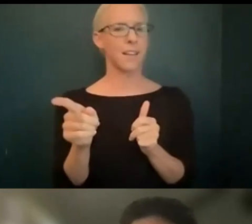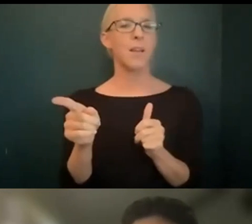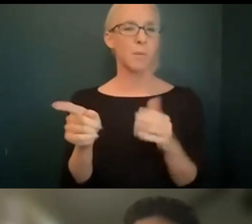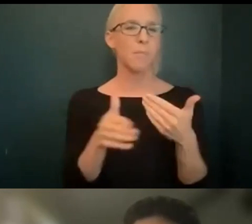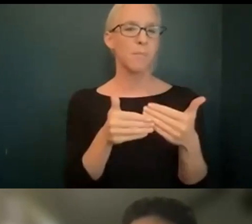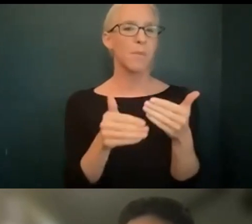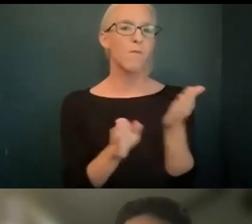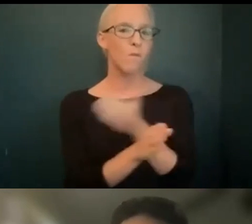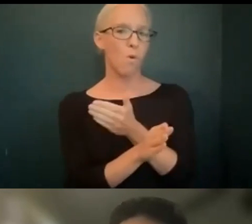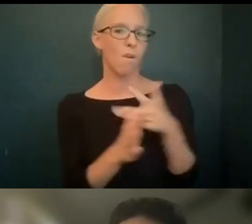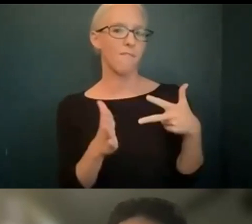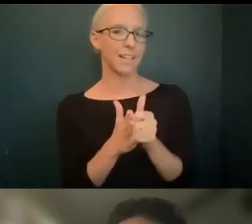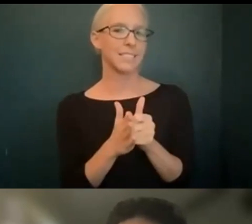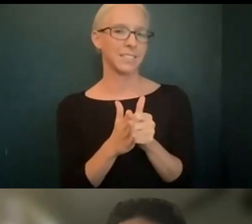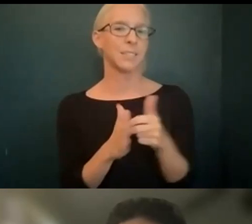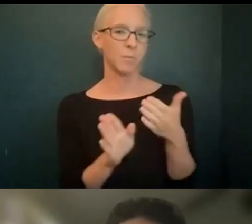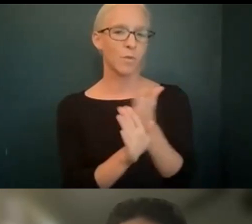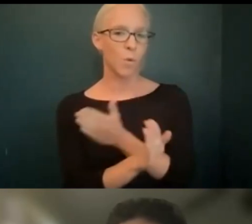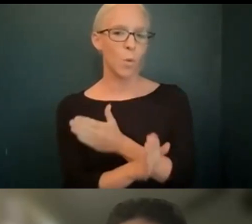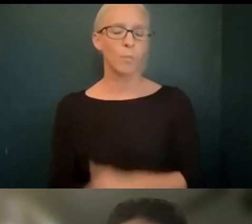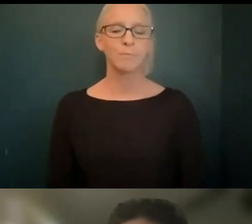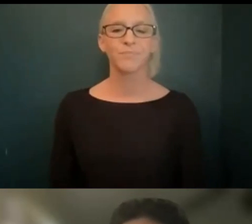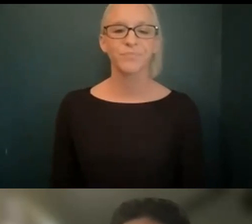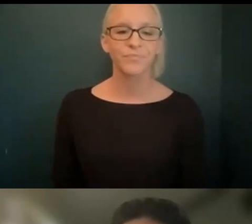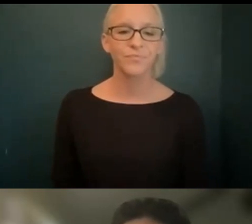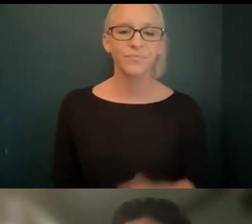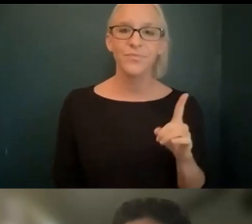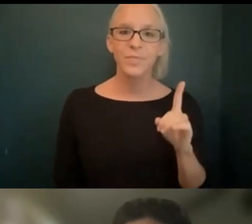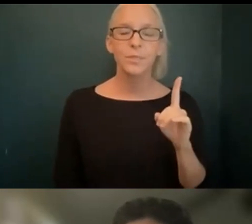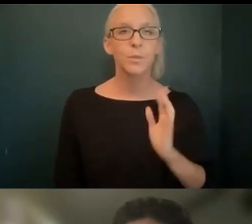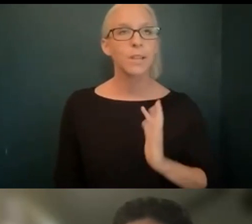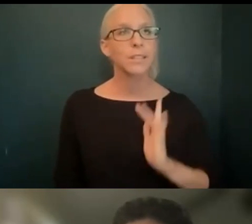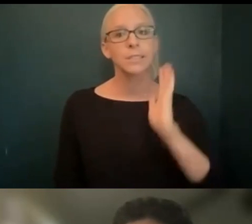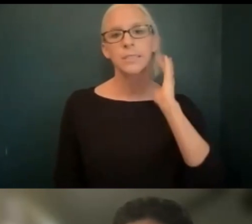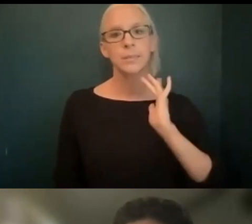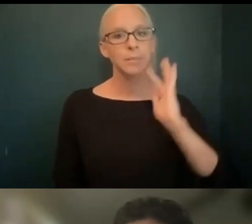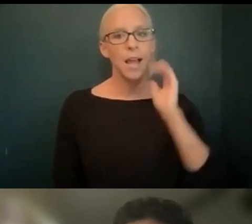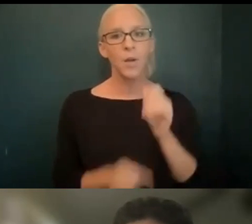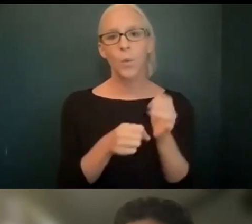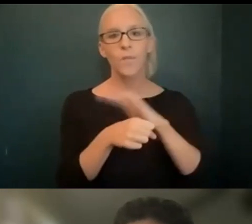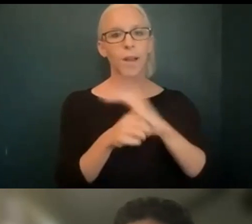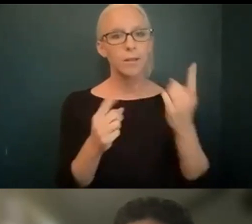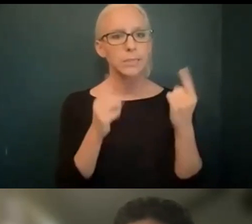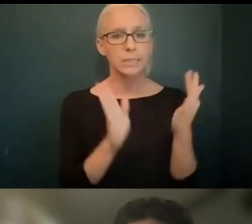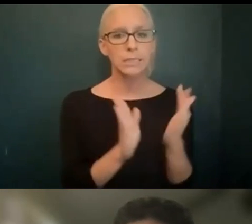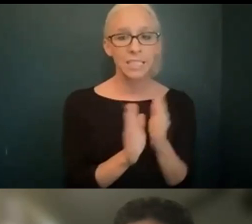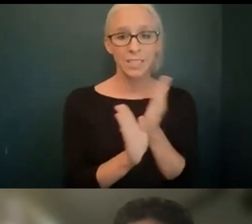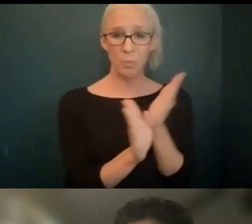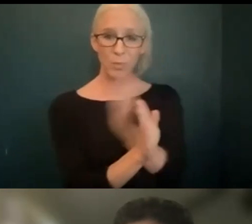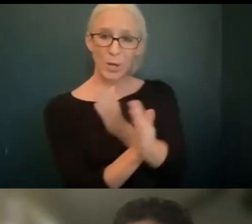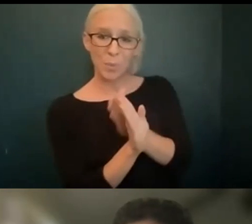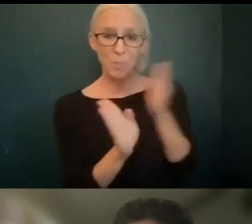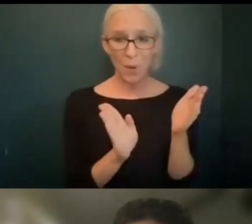Before. Yeah, before. It was before. When I think back of the COVID pandemic, I always think pre and post vaccine